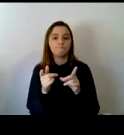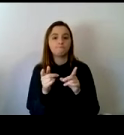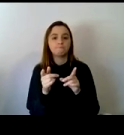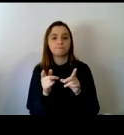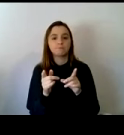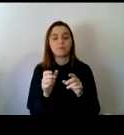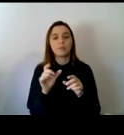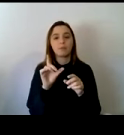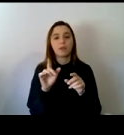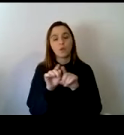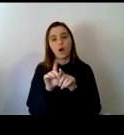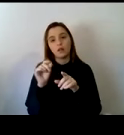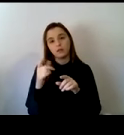women.